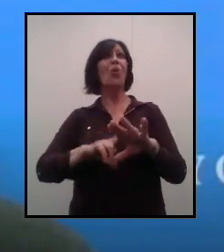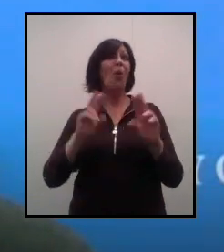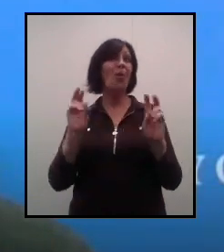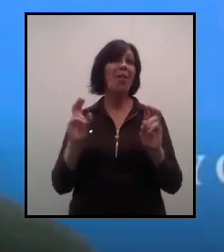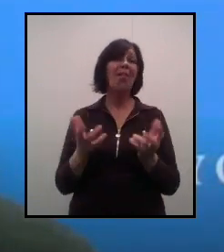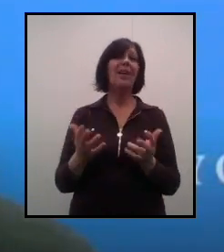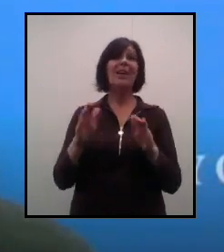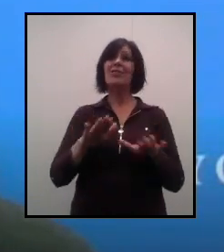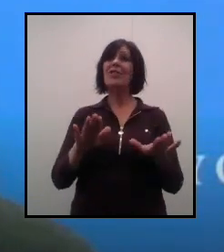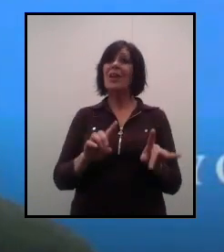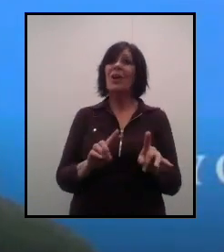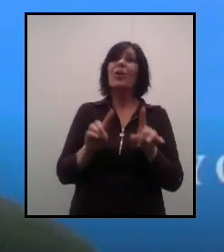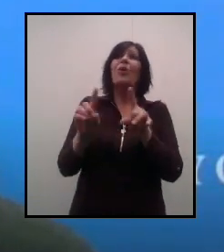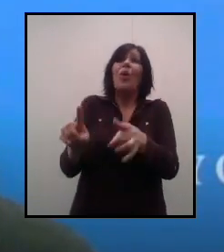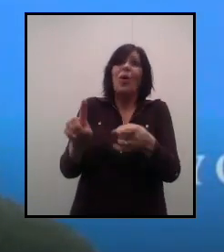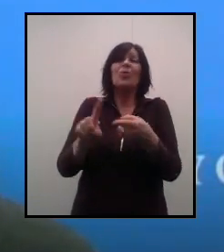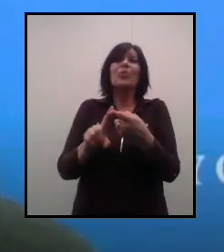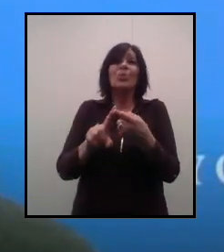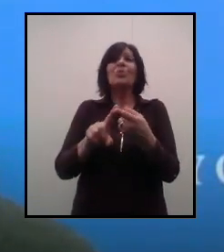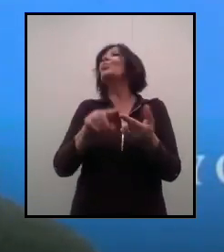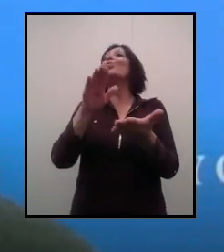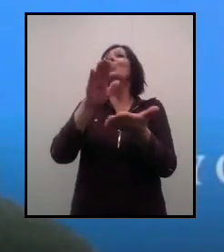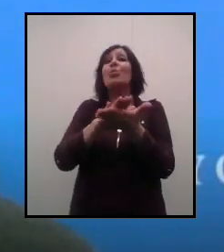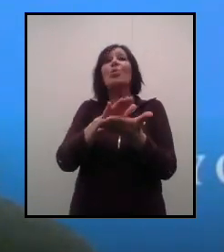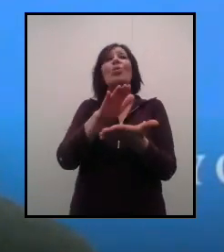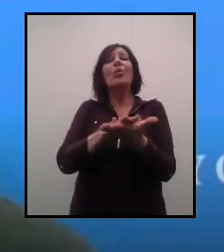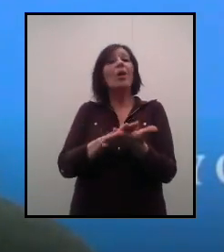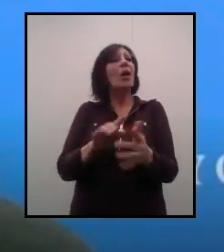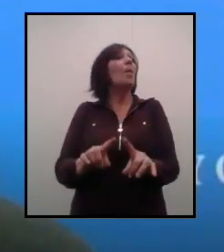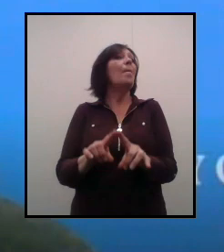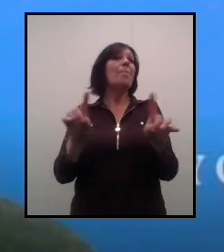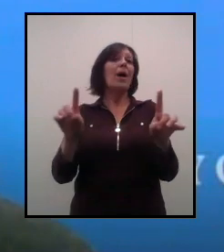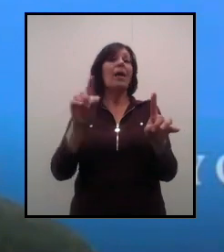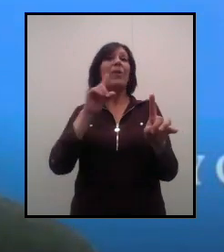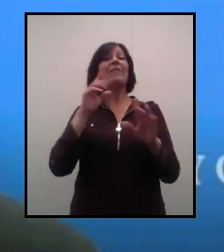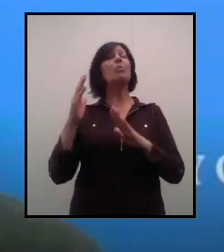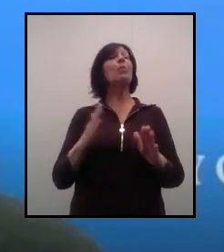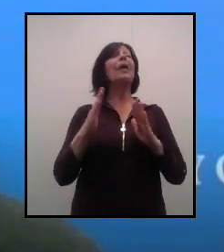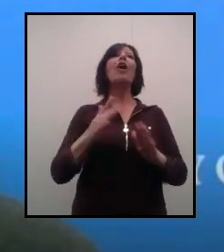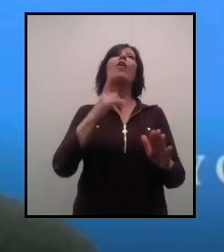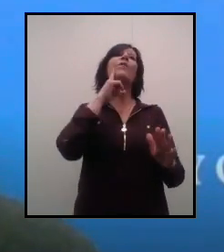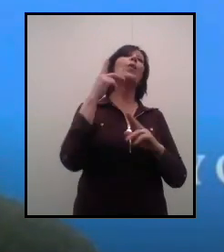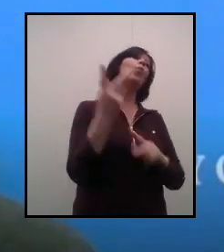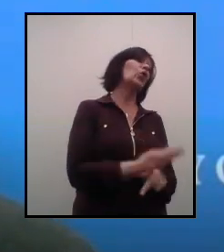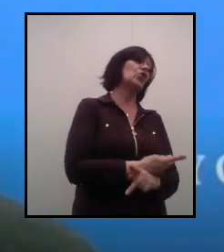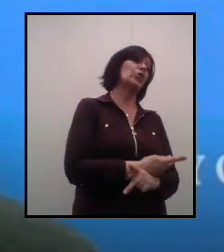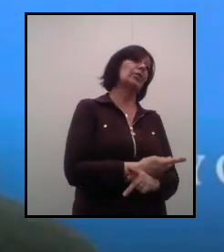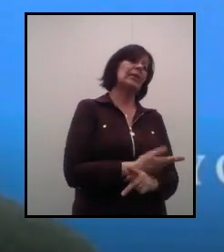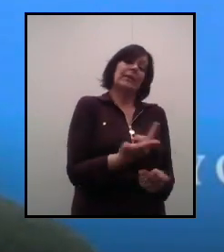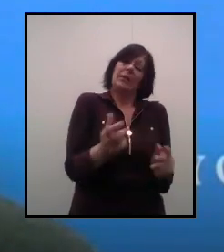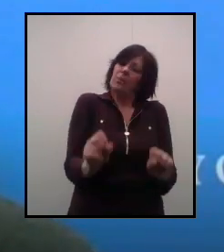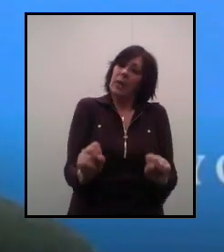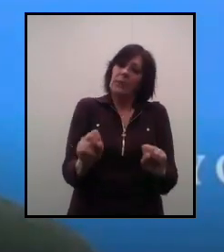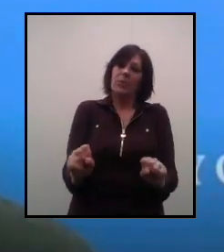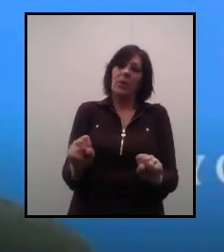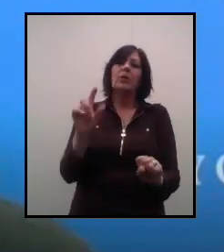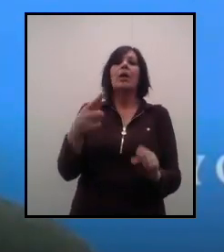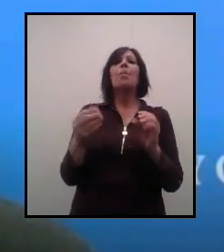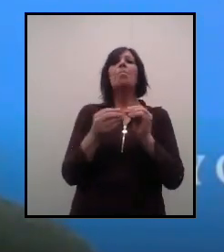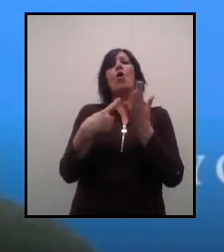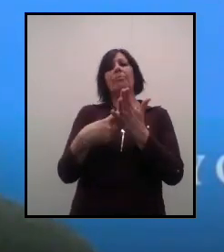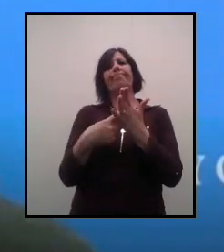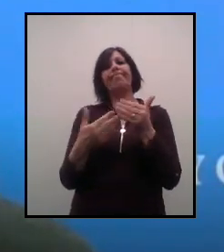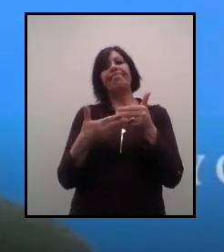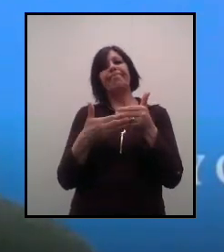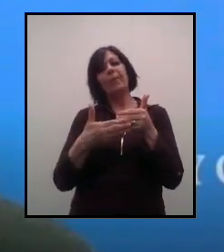that children will be able to report back, but you got to prepare for the worst, hope for the best. So there's the discussions we'll have going